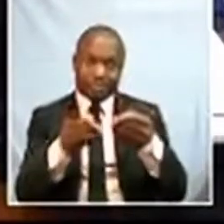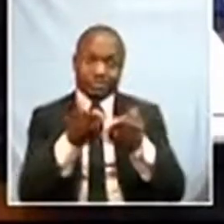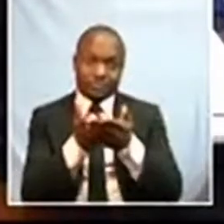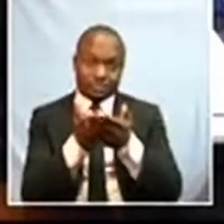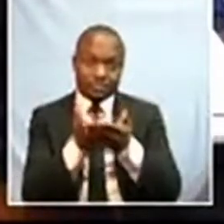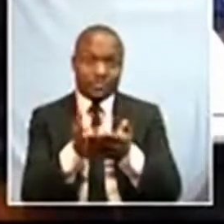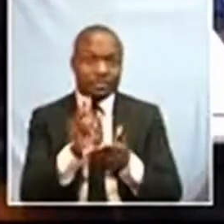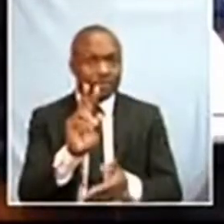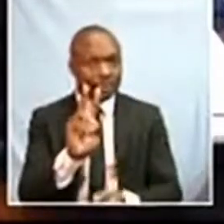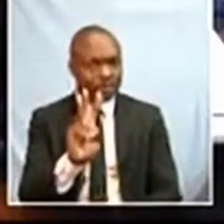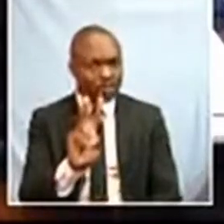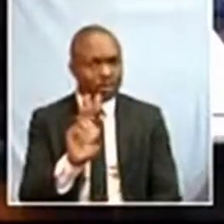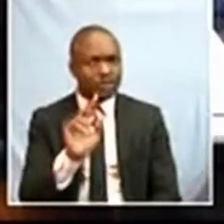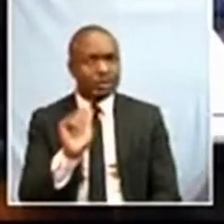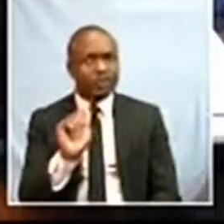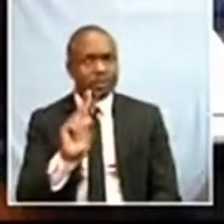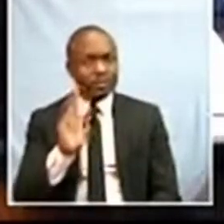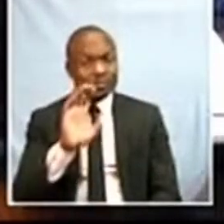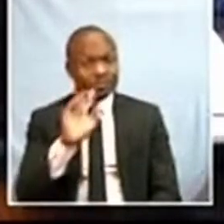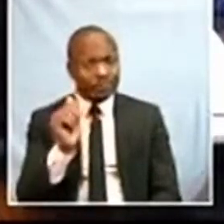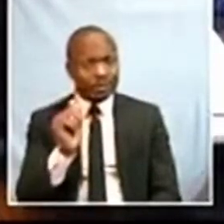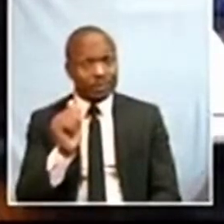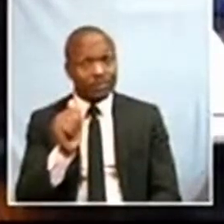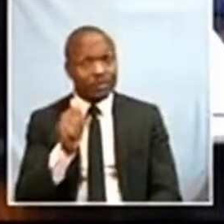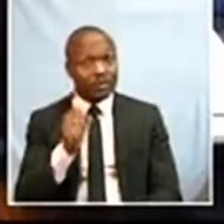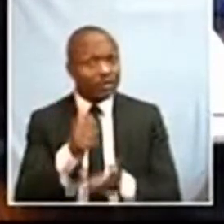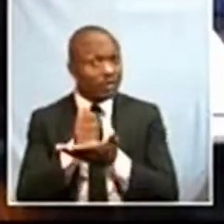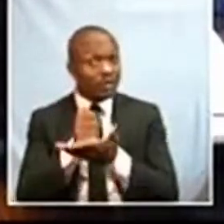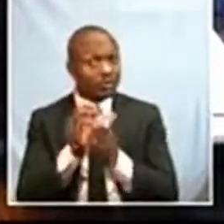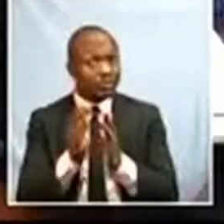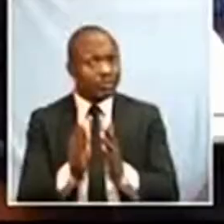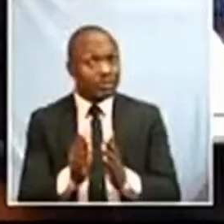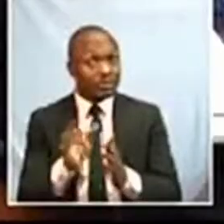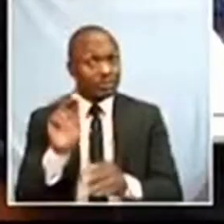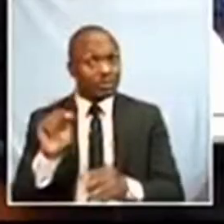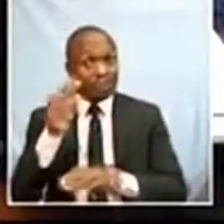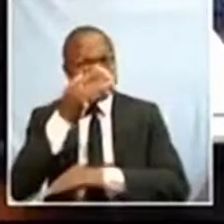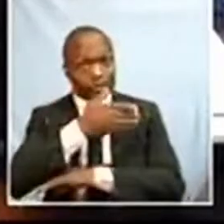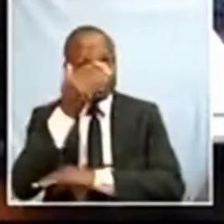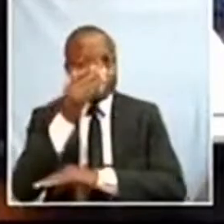Is Vavika an agent of NALOLO from Honorable Mtelo?